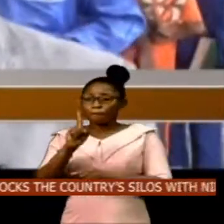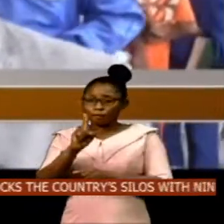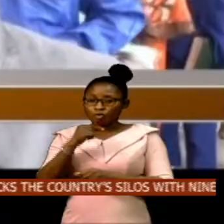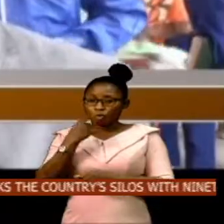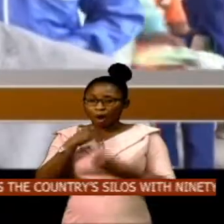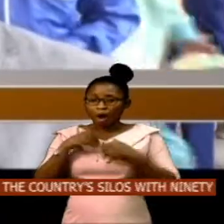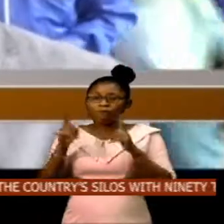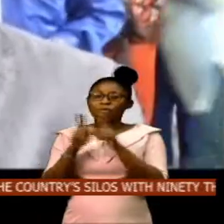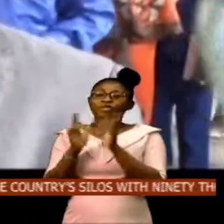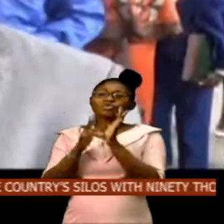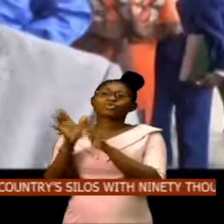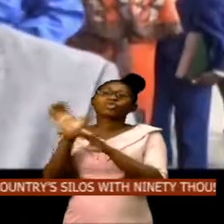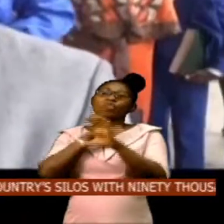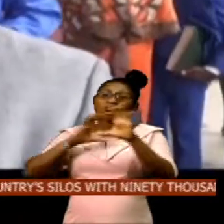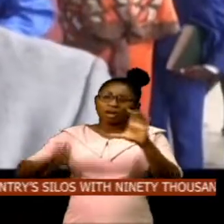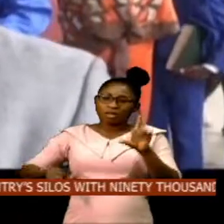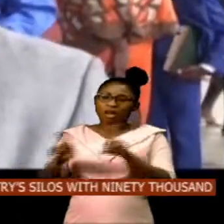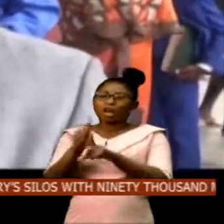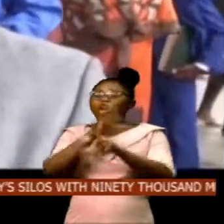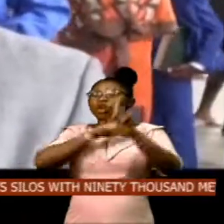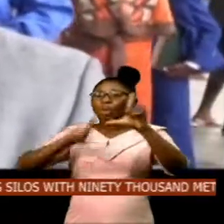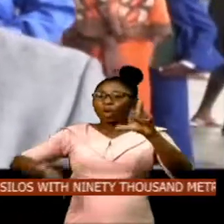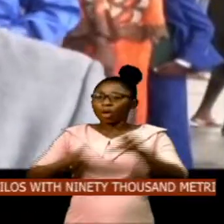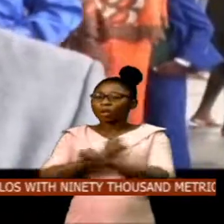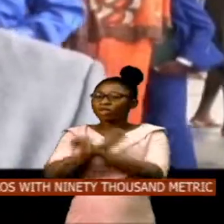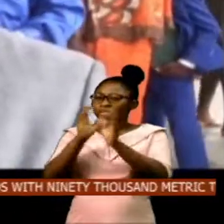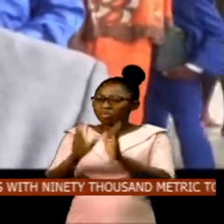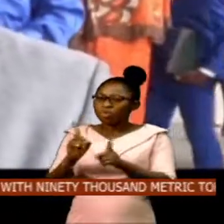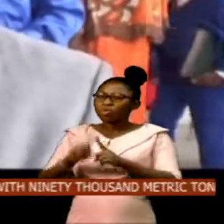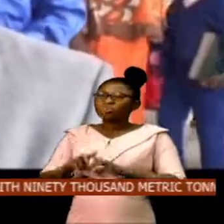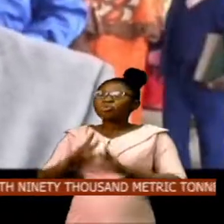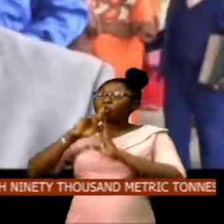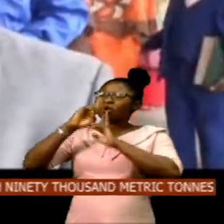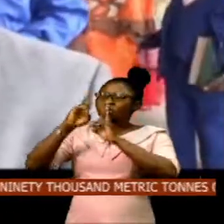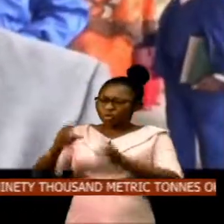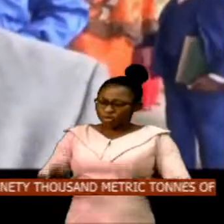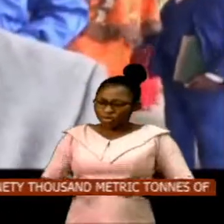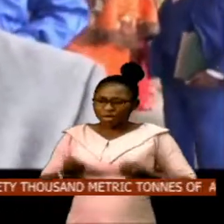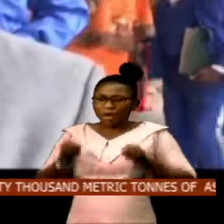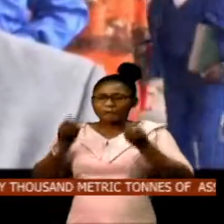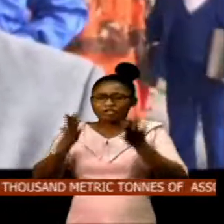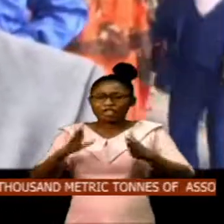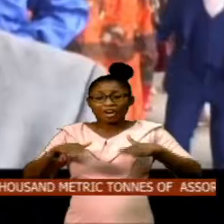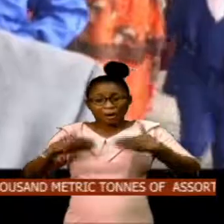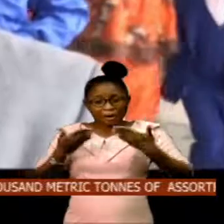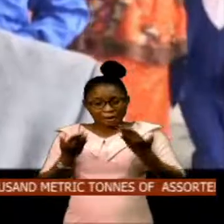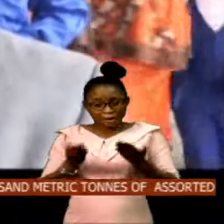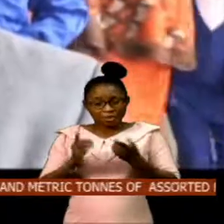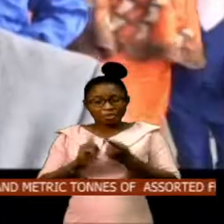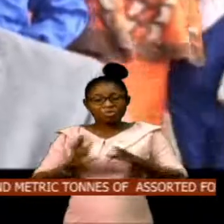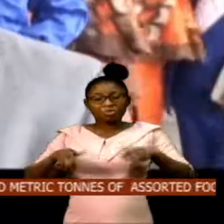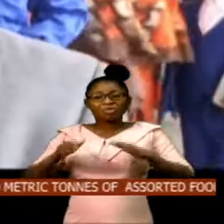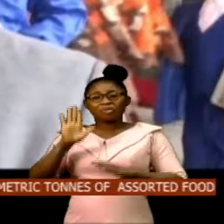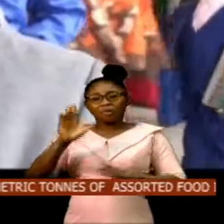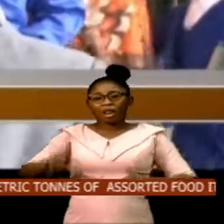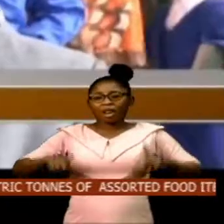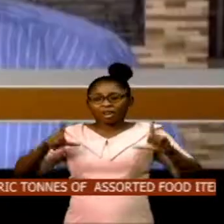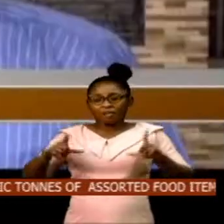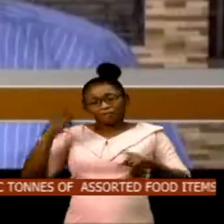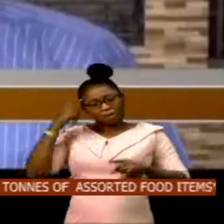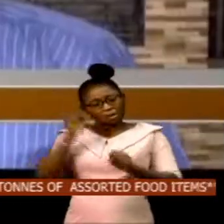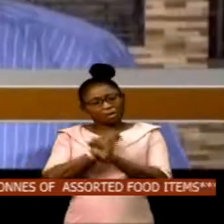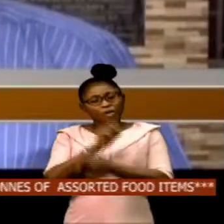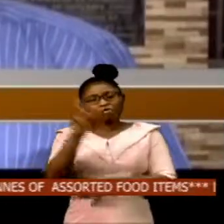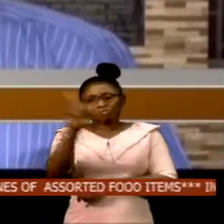has met Jesus Christ as Lord and Savior to respond in sacrificial giving, in giving our lives for our